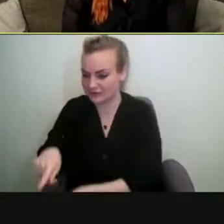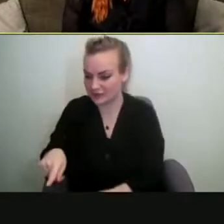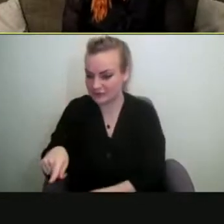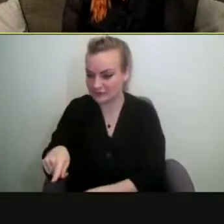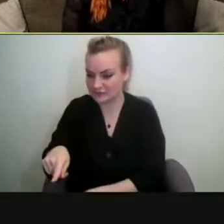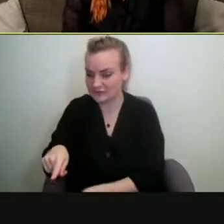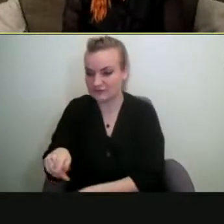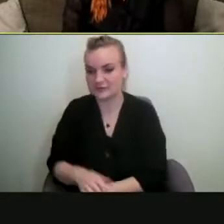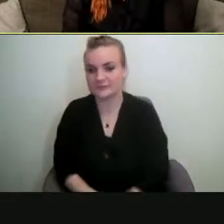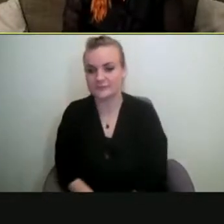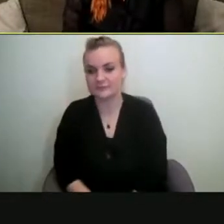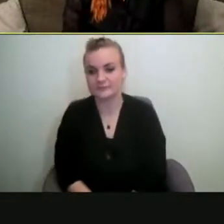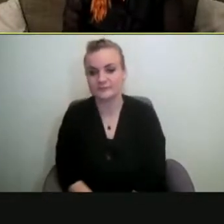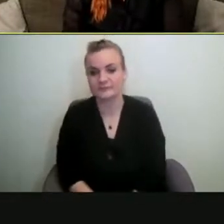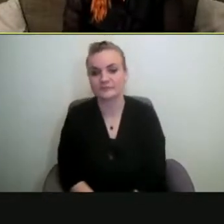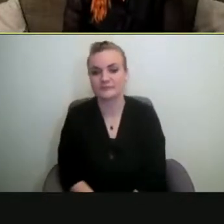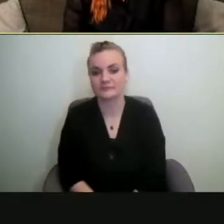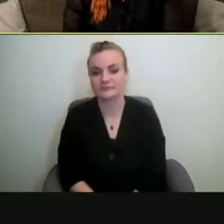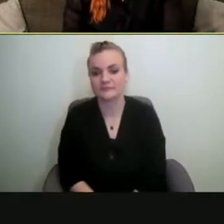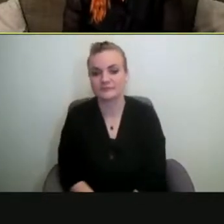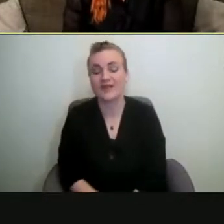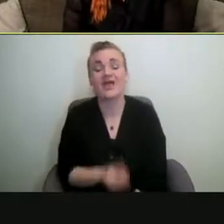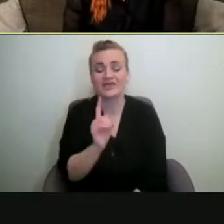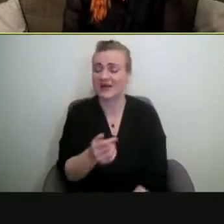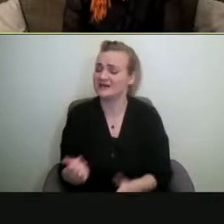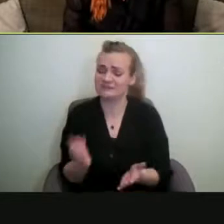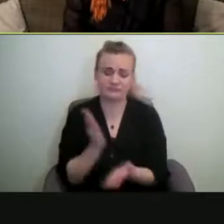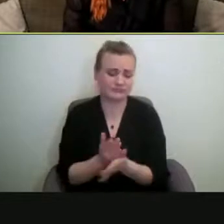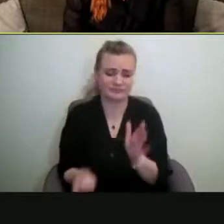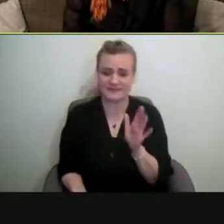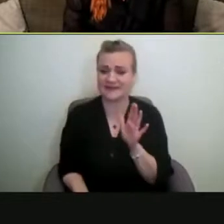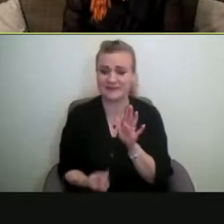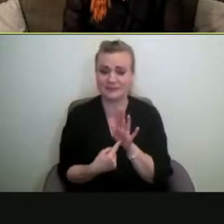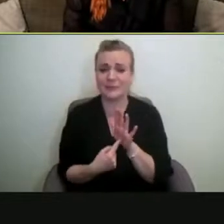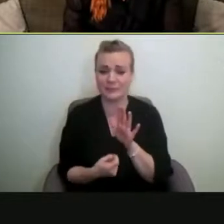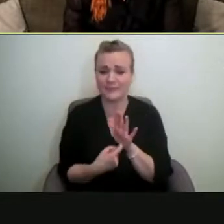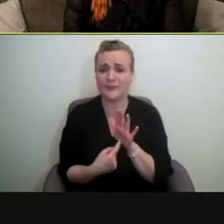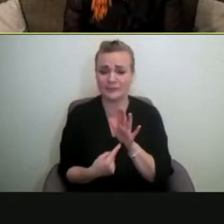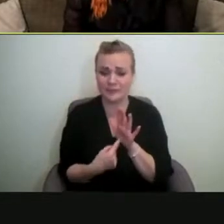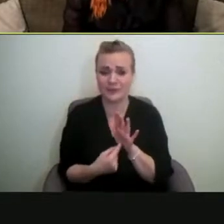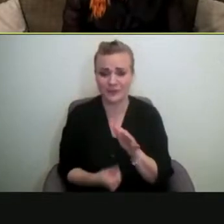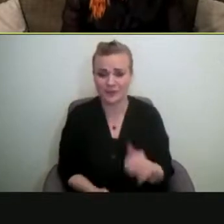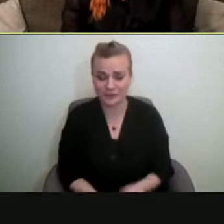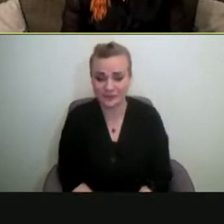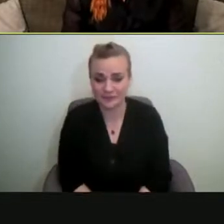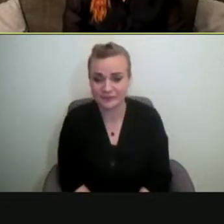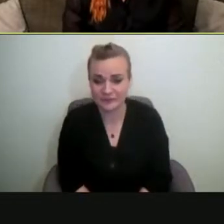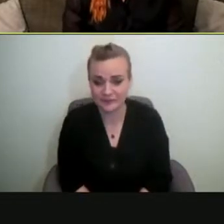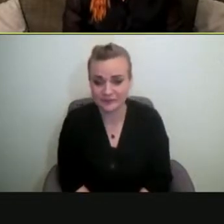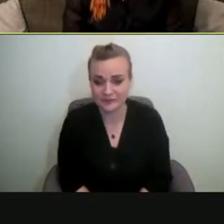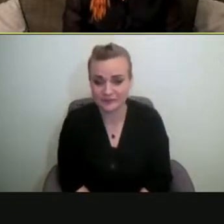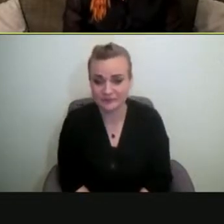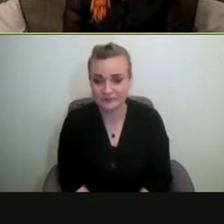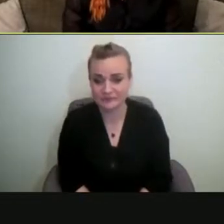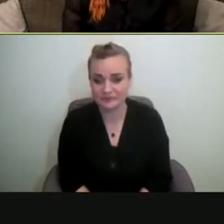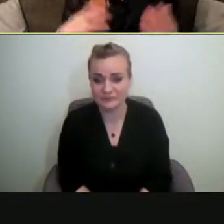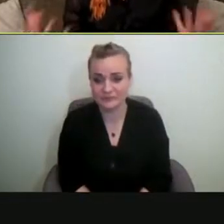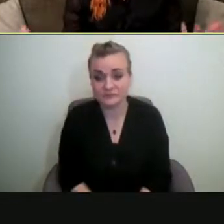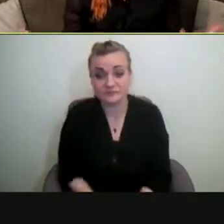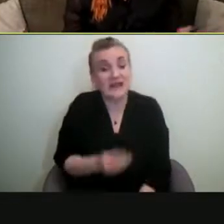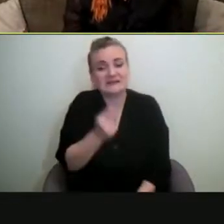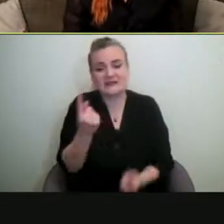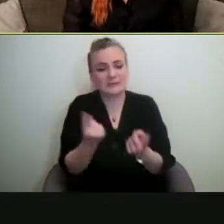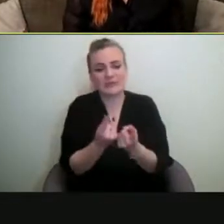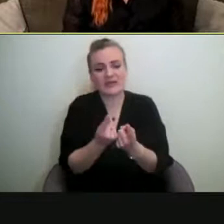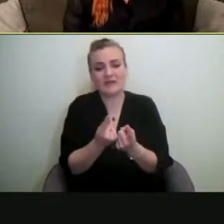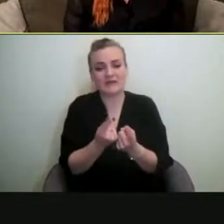abled, is so important. I think some things that are not thought